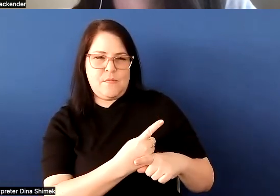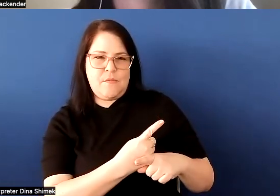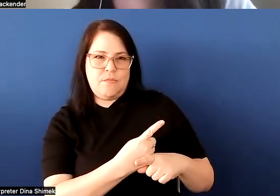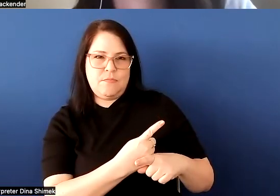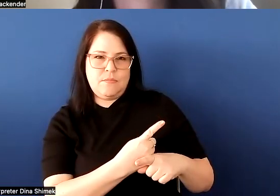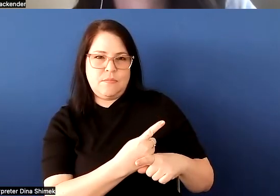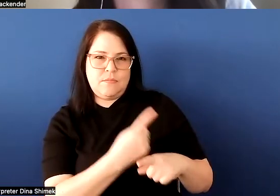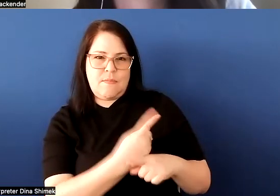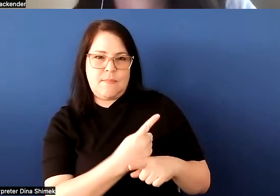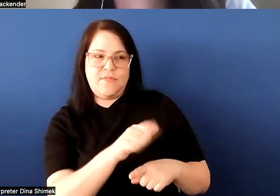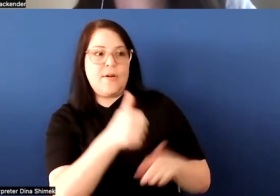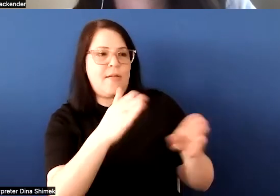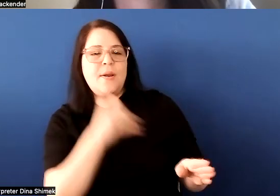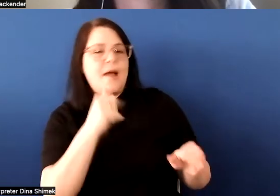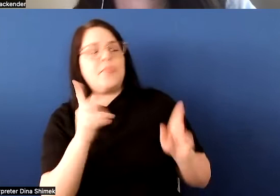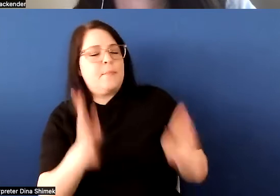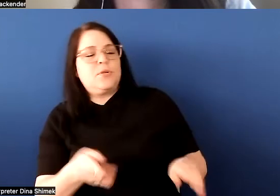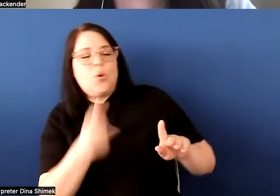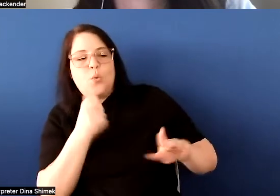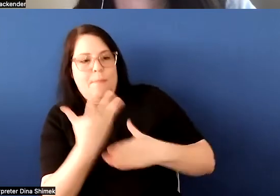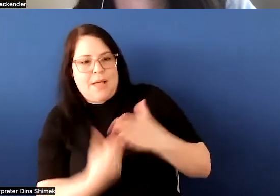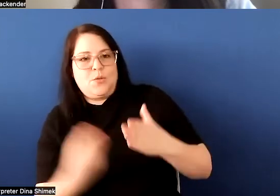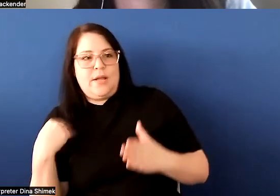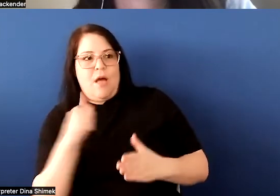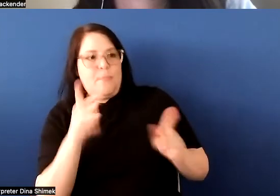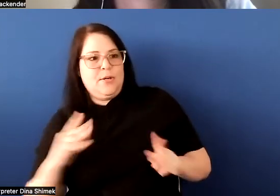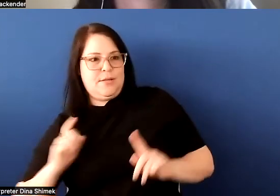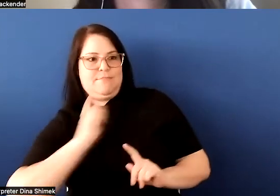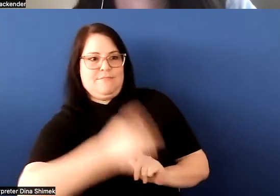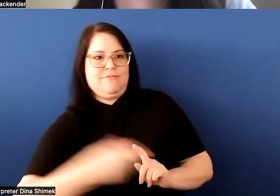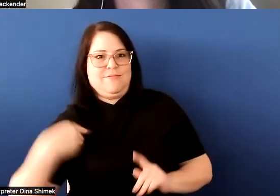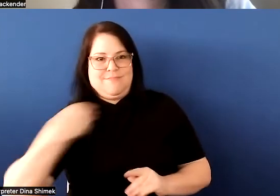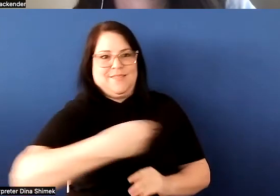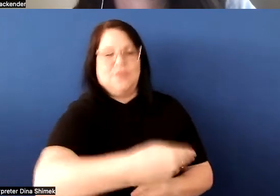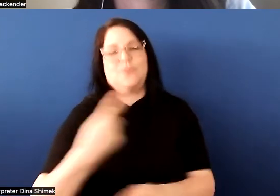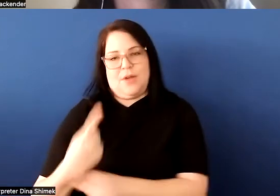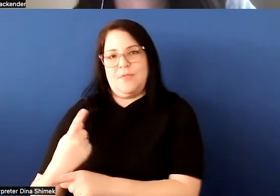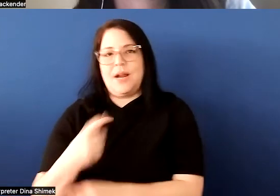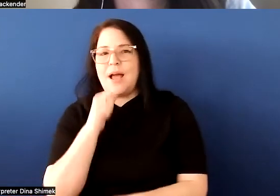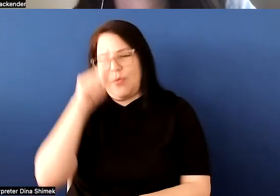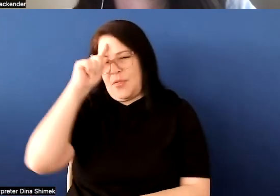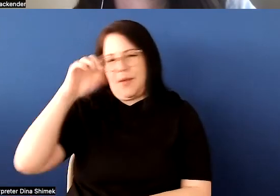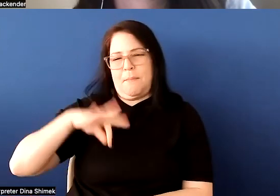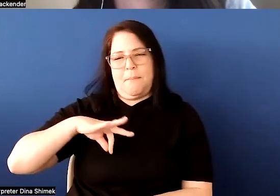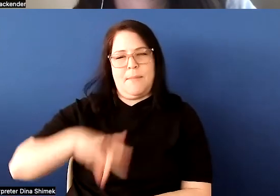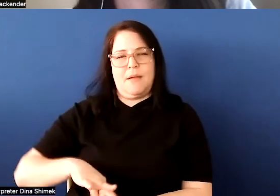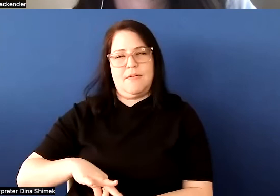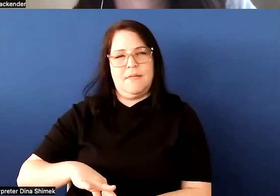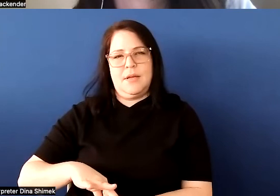right. Keith's back me up. Of course. He's backing me up here, right? Exactly. So I don't think that would benefit